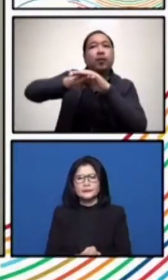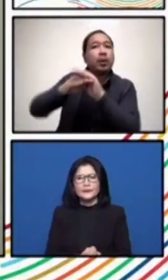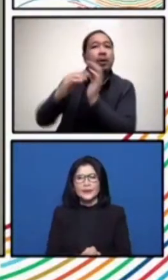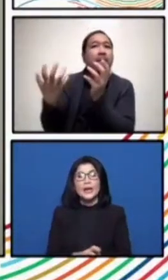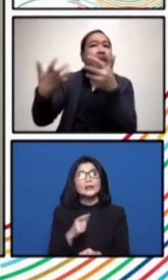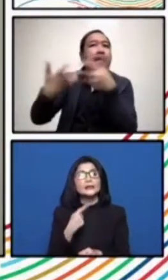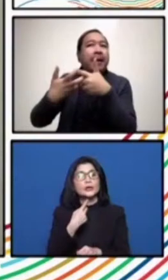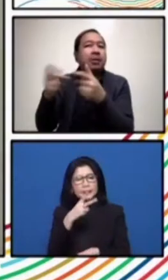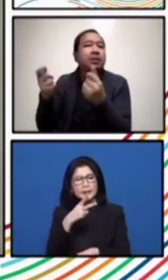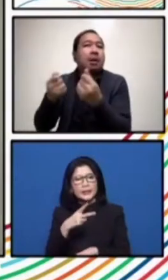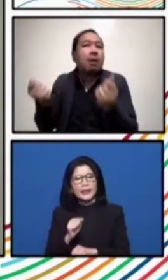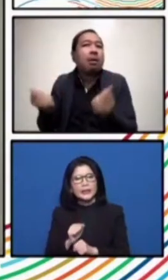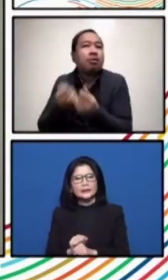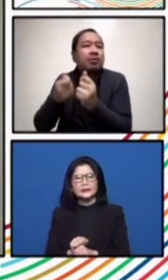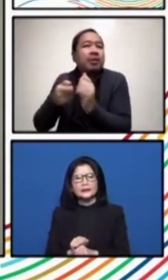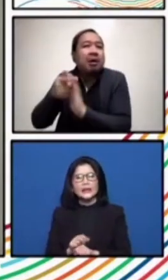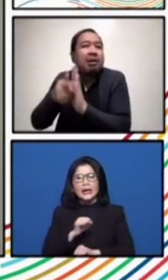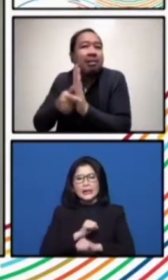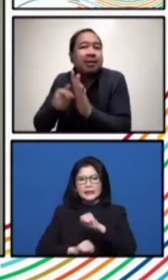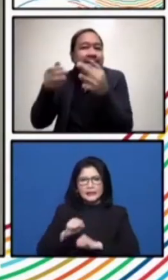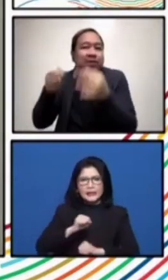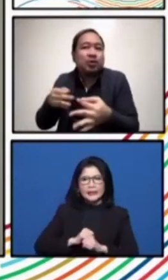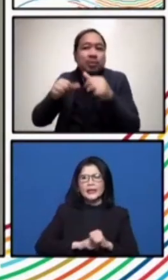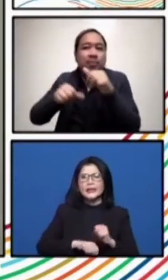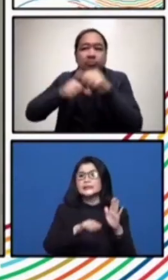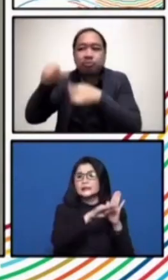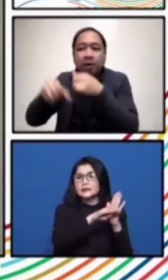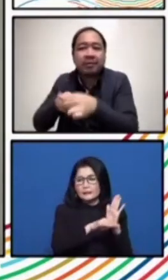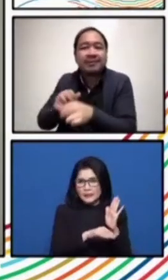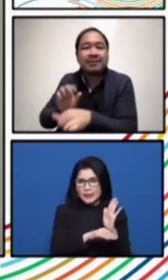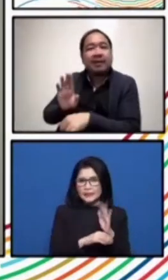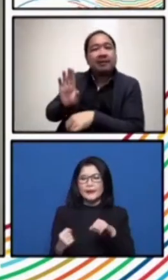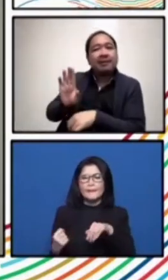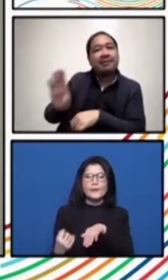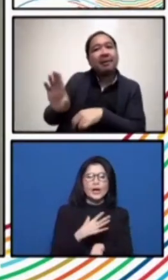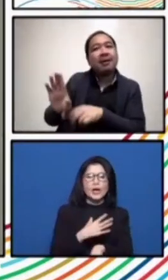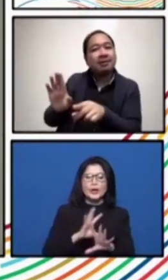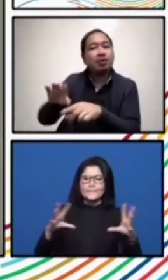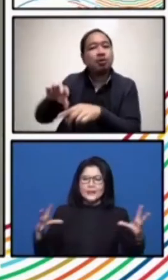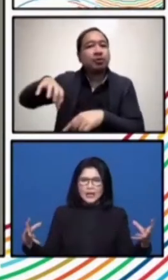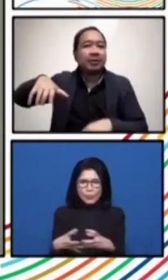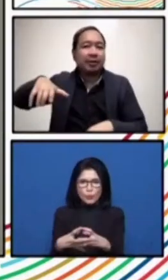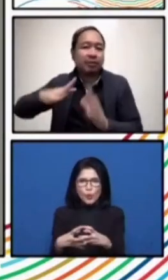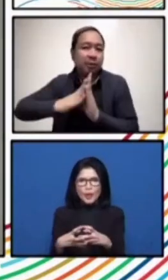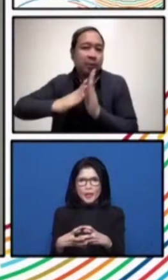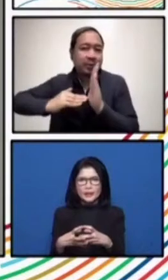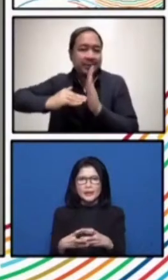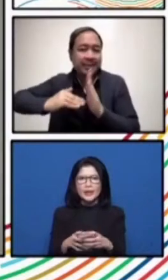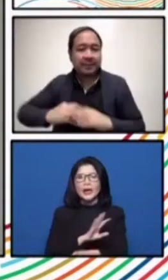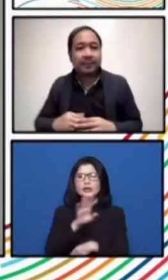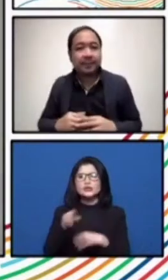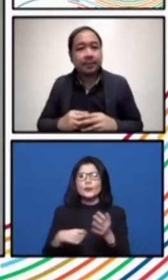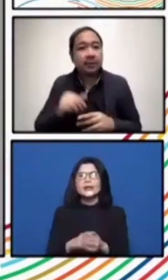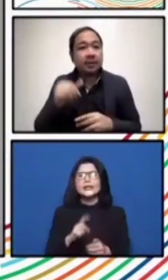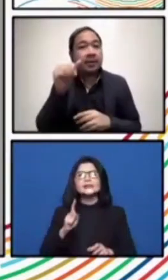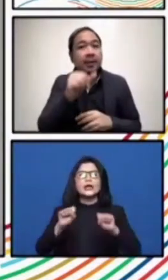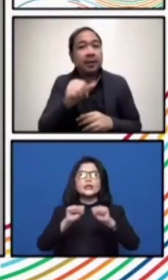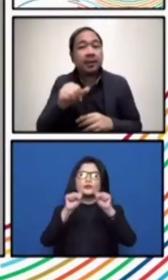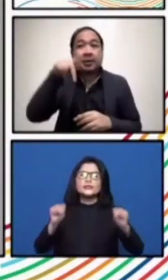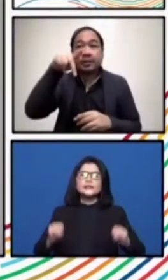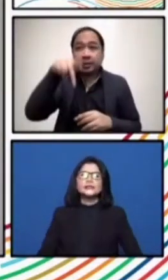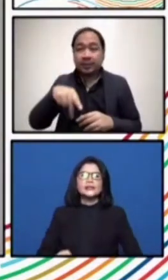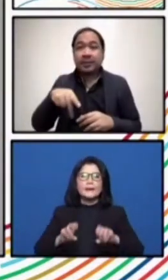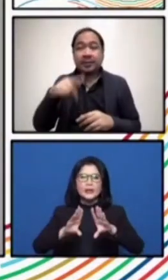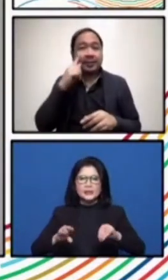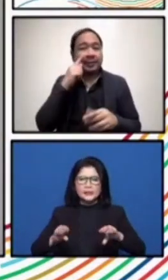build legal jurisprudence and combine that sort of leads us to a consistent framework the asia-pacific region is very